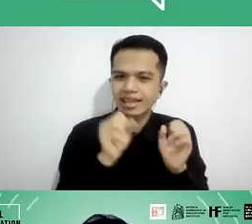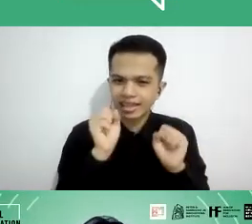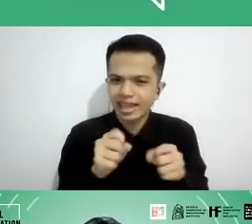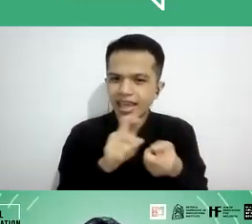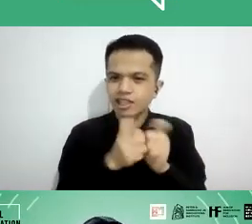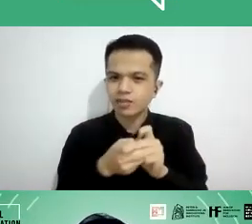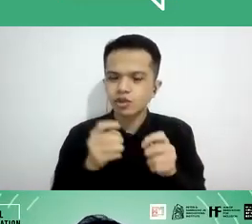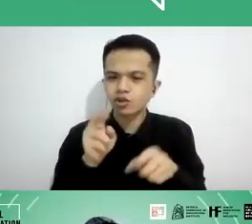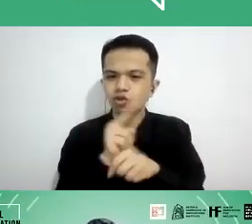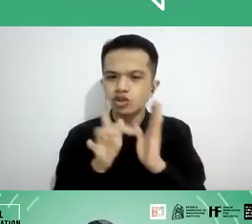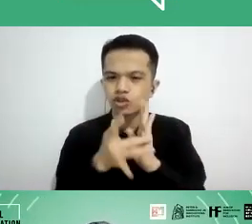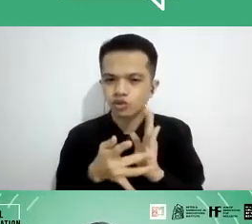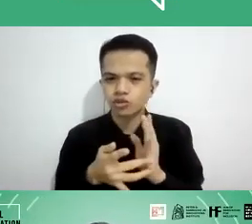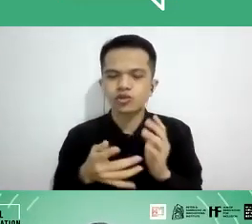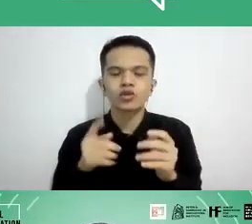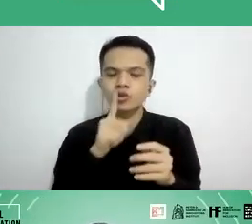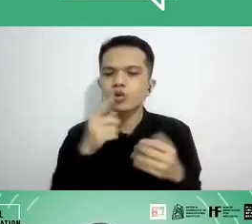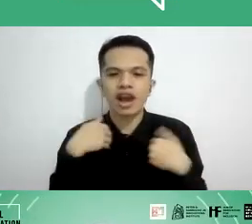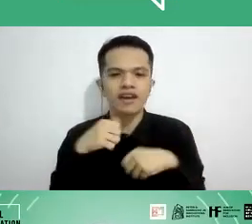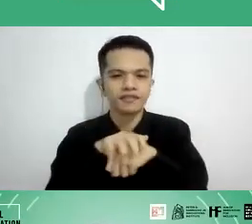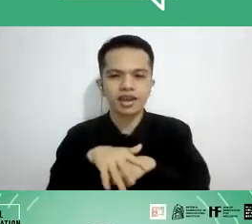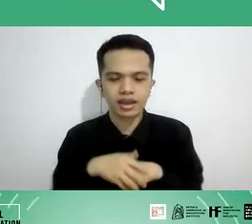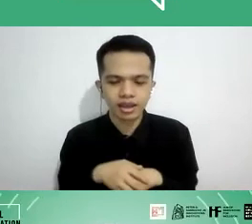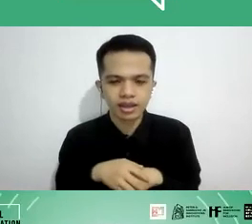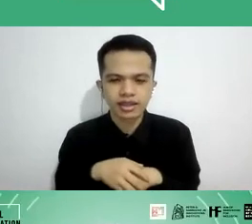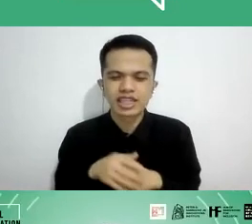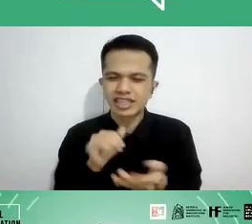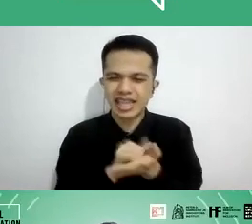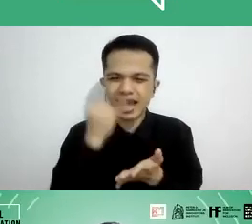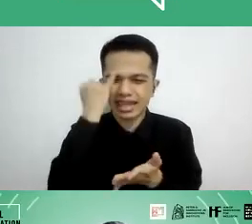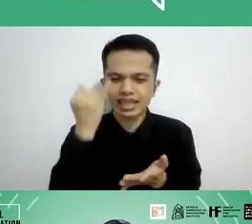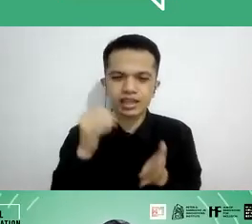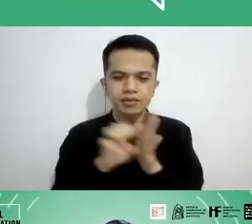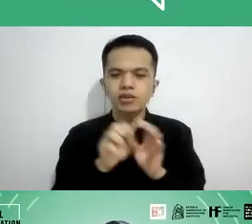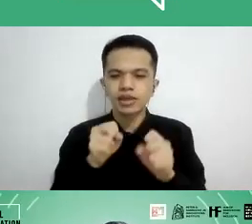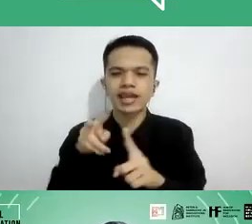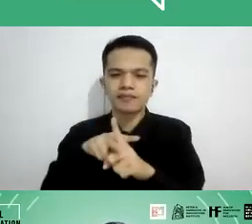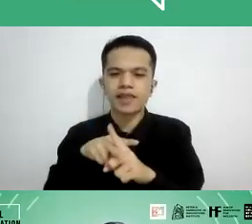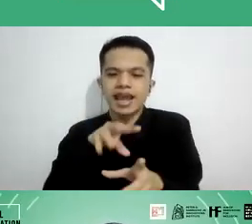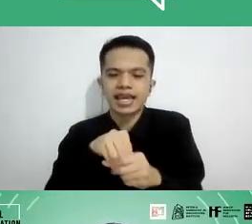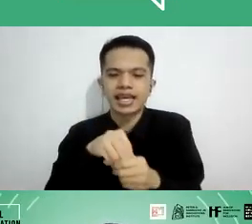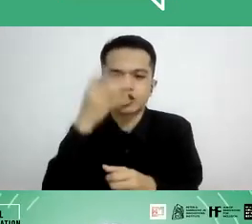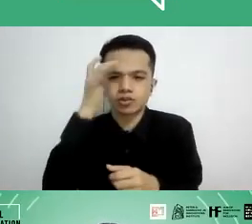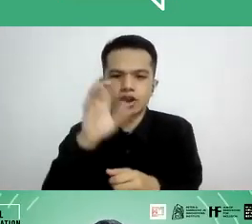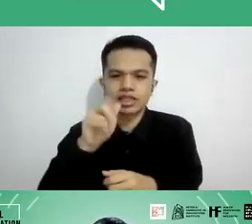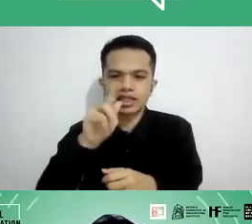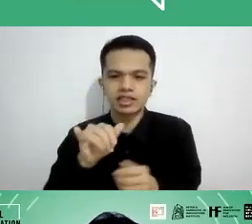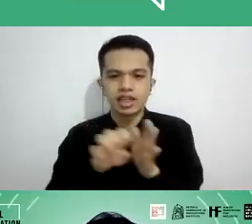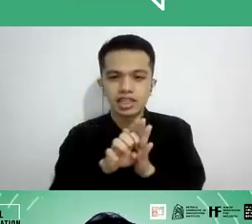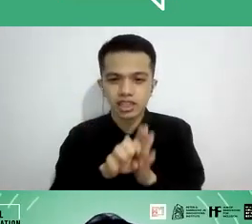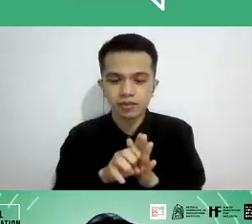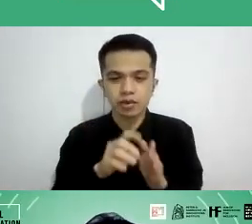using technology will have a profound effect. And this idea also applies in smart cities. When you digitize